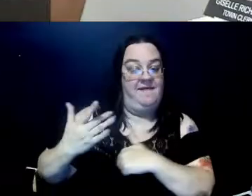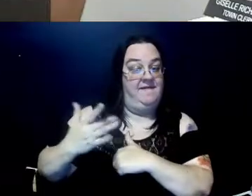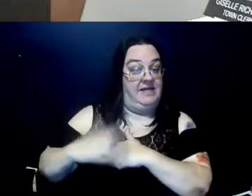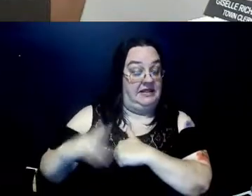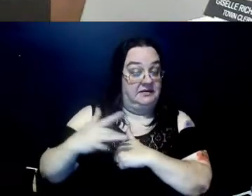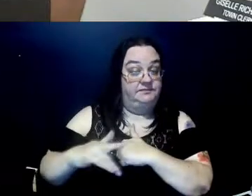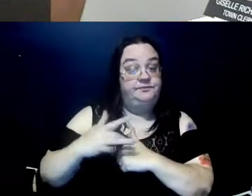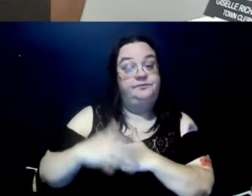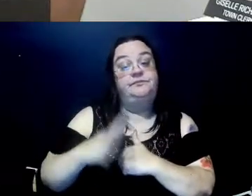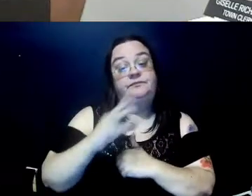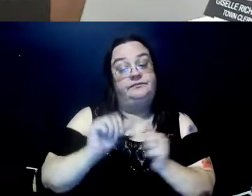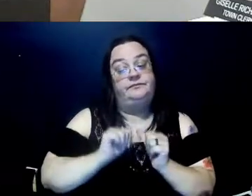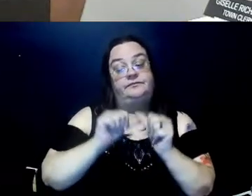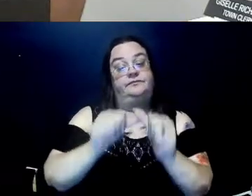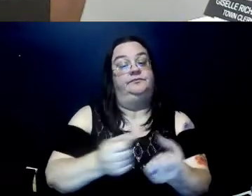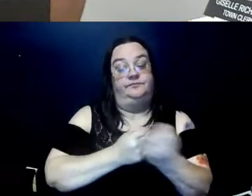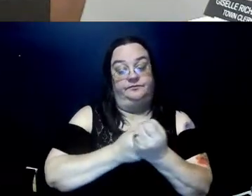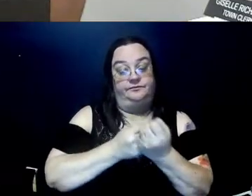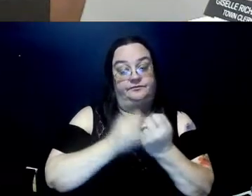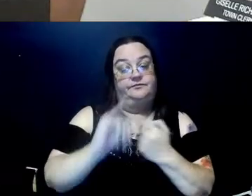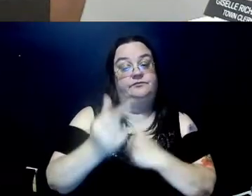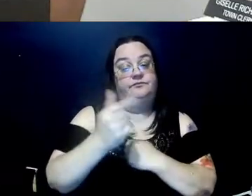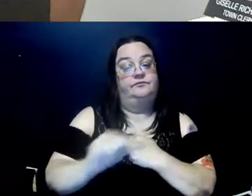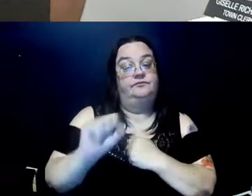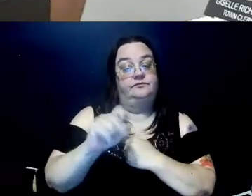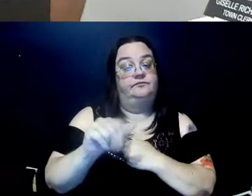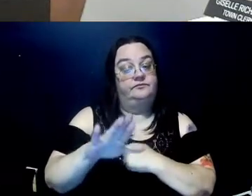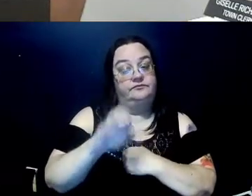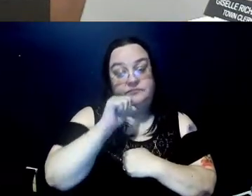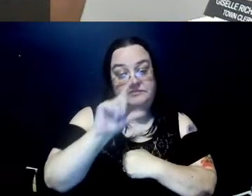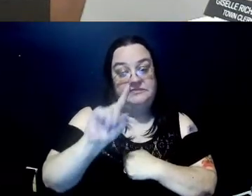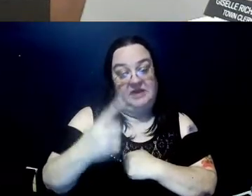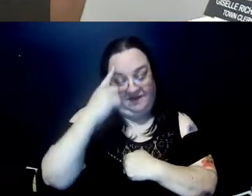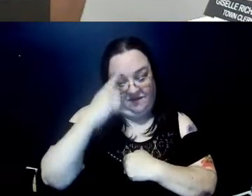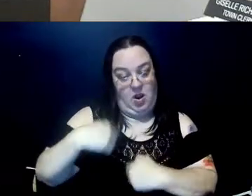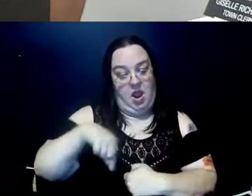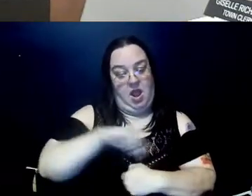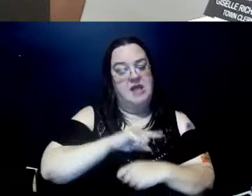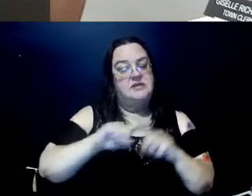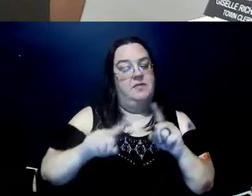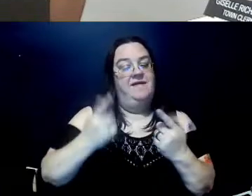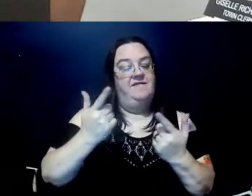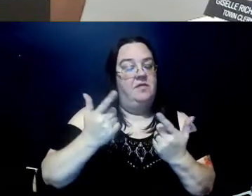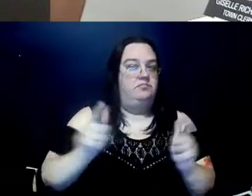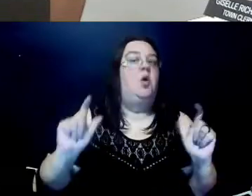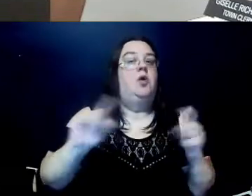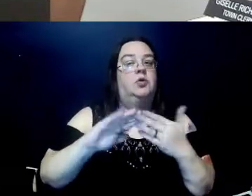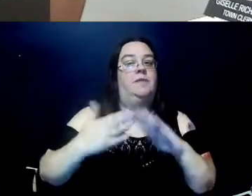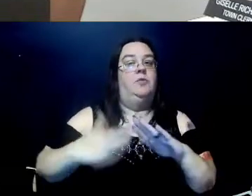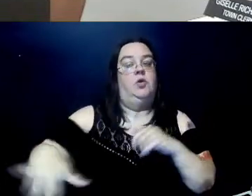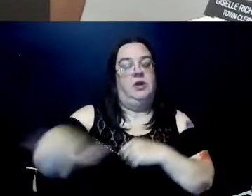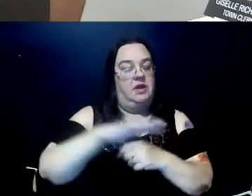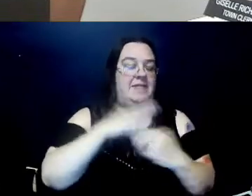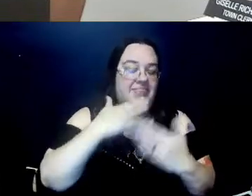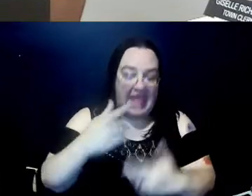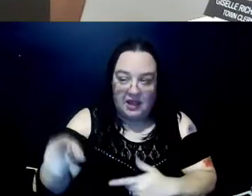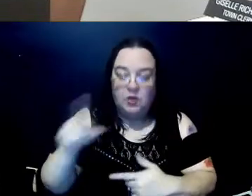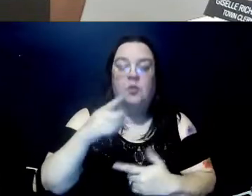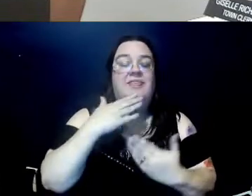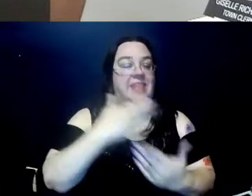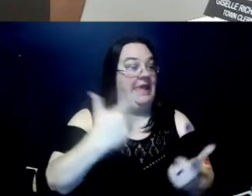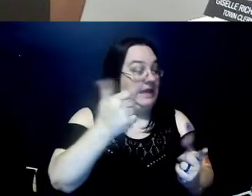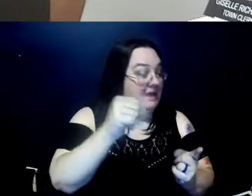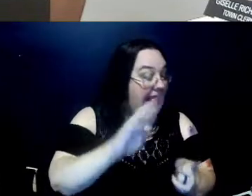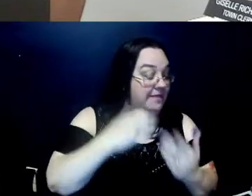and continue to support these green spaces for, not only for us, but for our broader communities. Again, I thank you. I thank Gabe. I thank the council